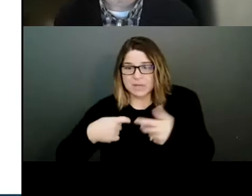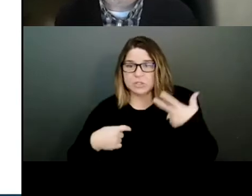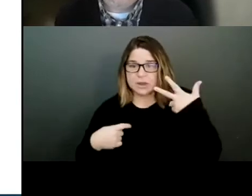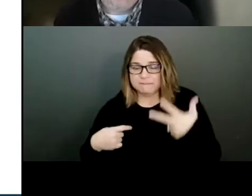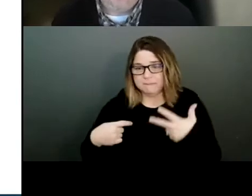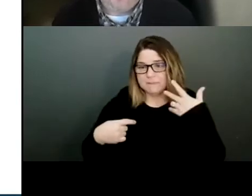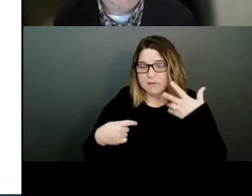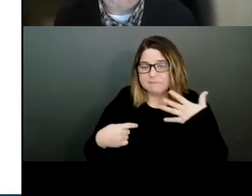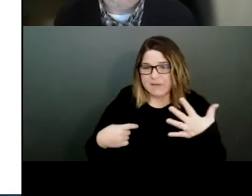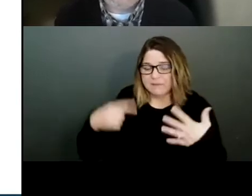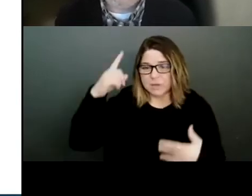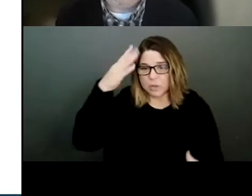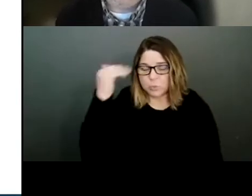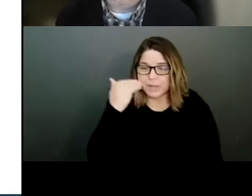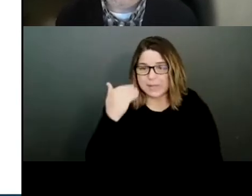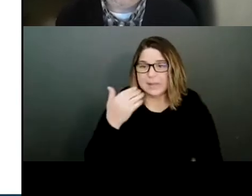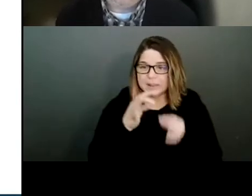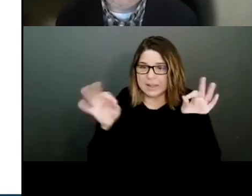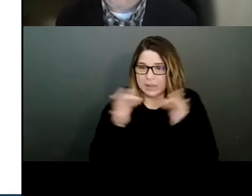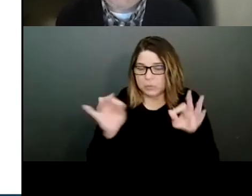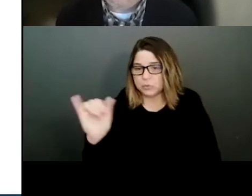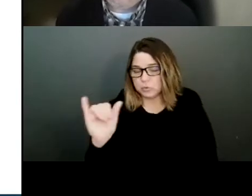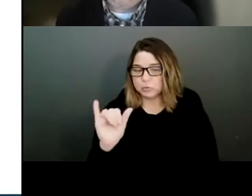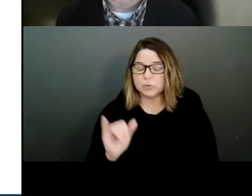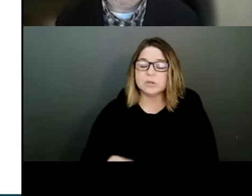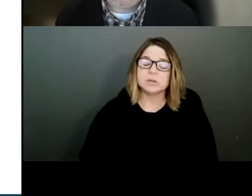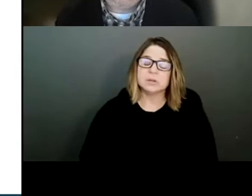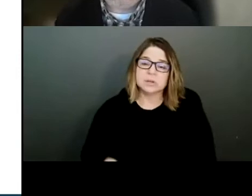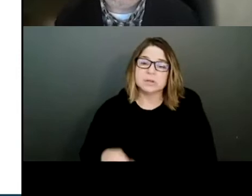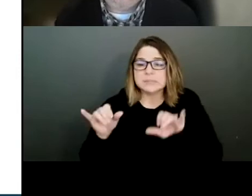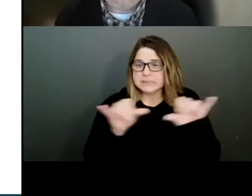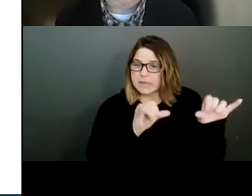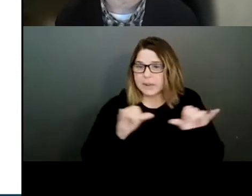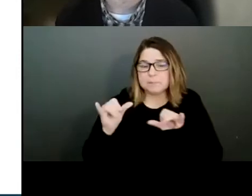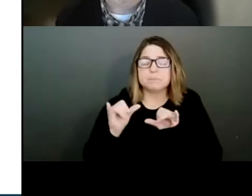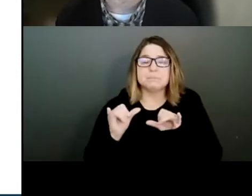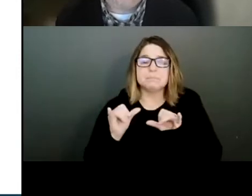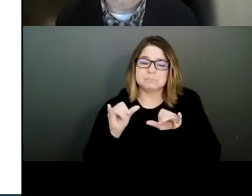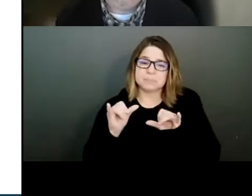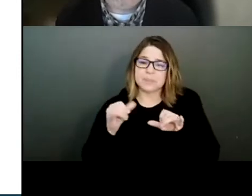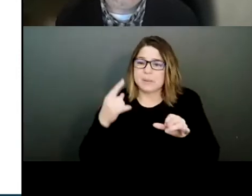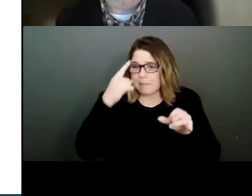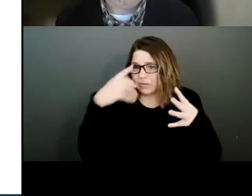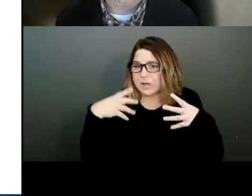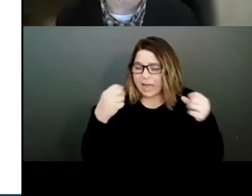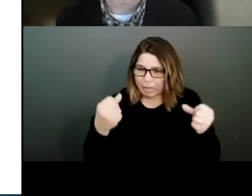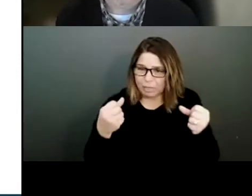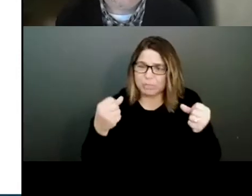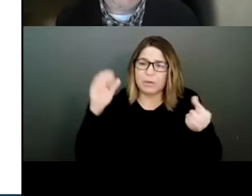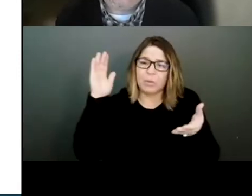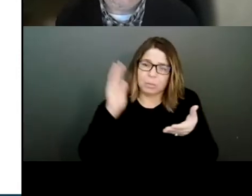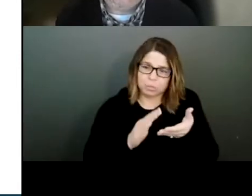on the screen here are major themes of social isolation, decline in mental health, decline in physical and